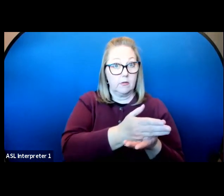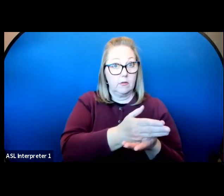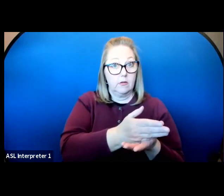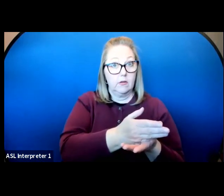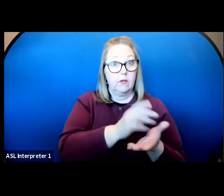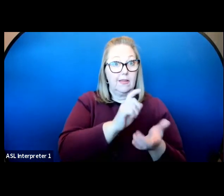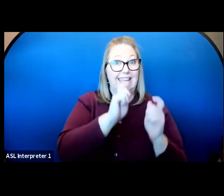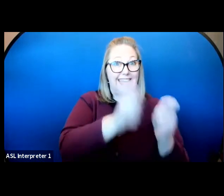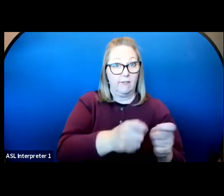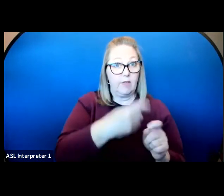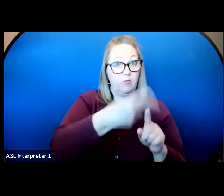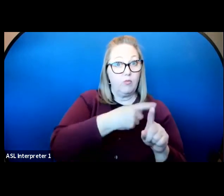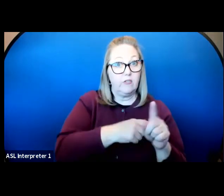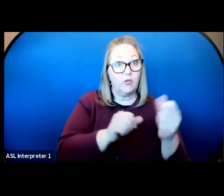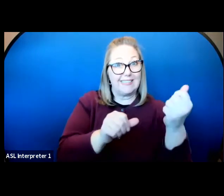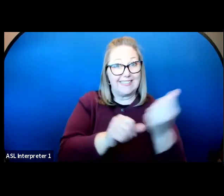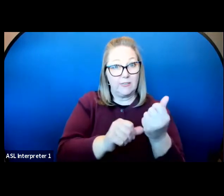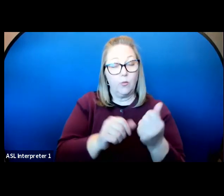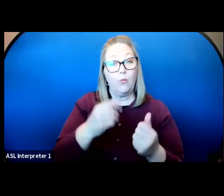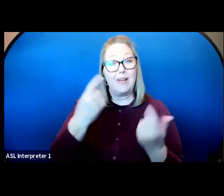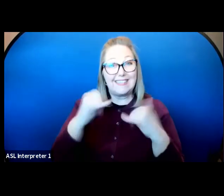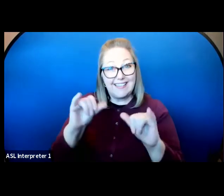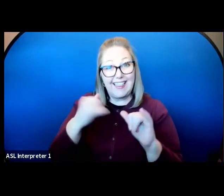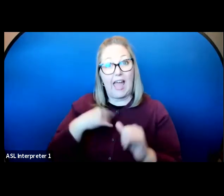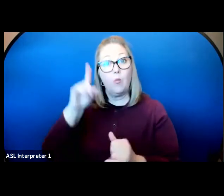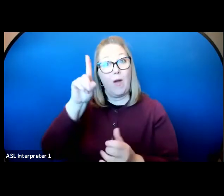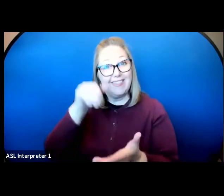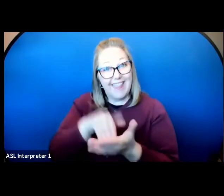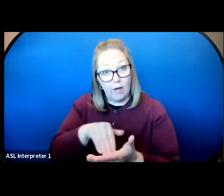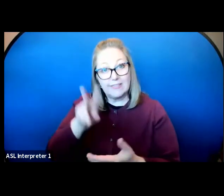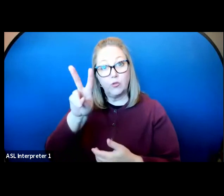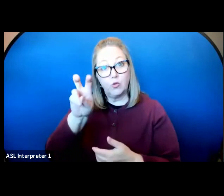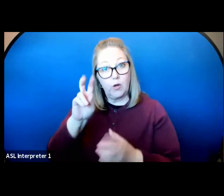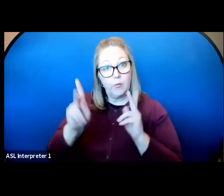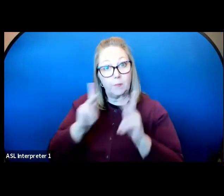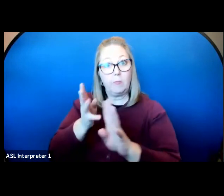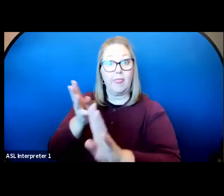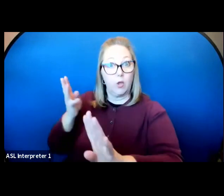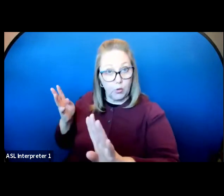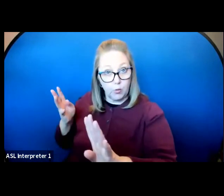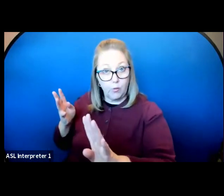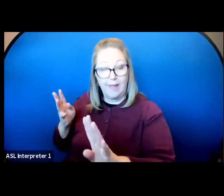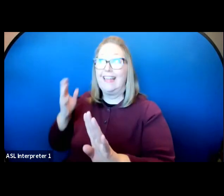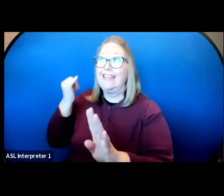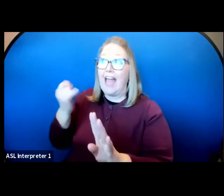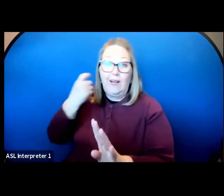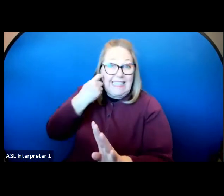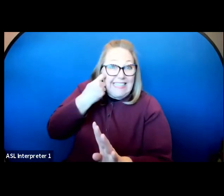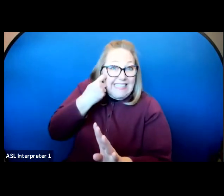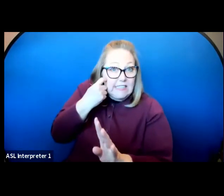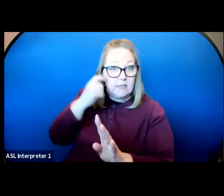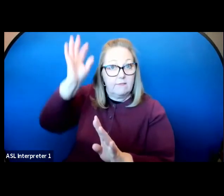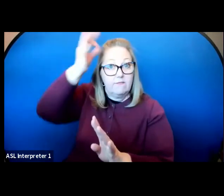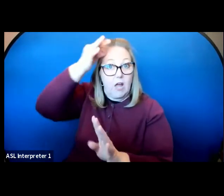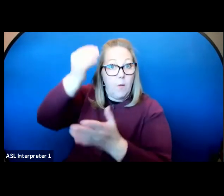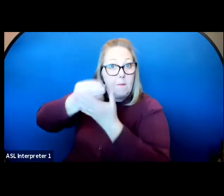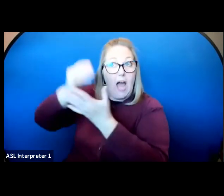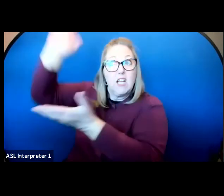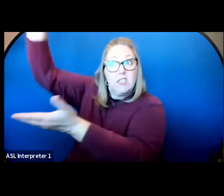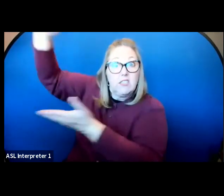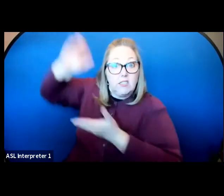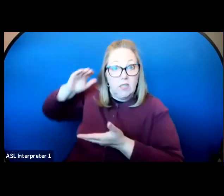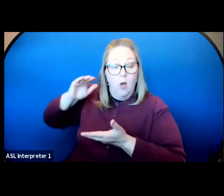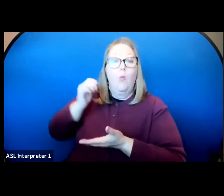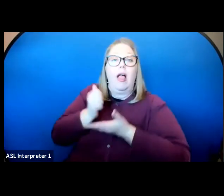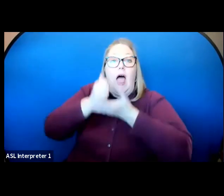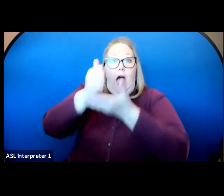were sitting in that queue when we started with our next round of federal funding. That is what's currently being utilized. That will serve up to